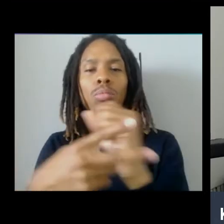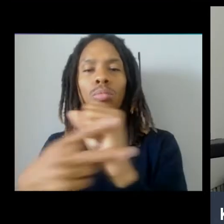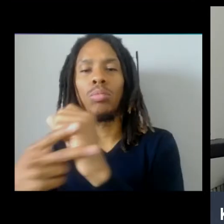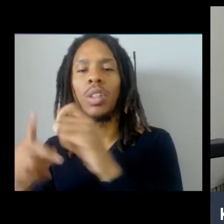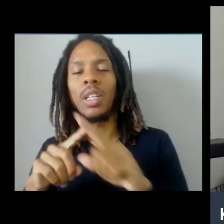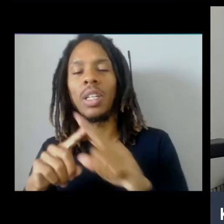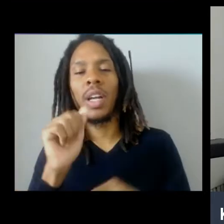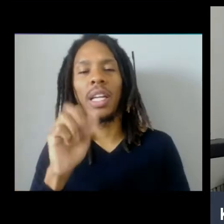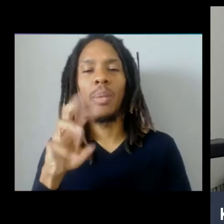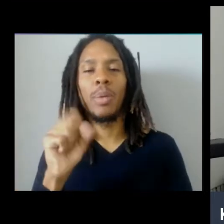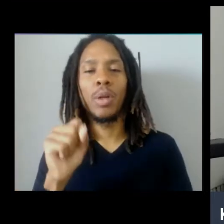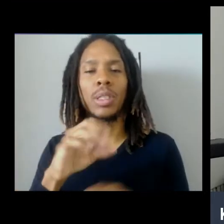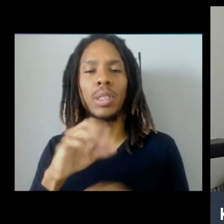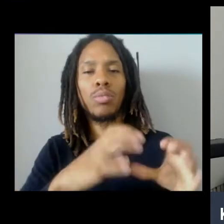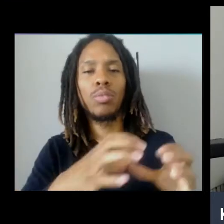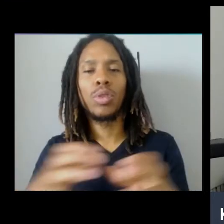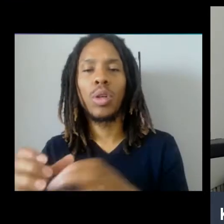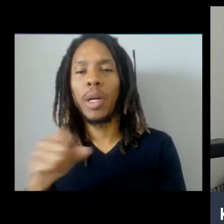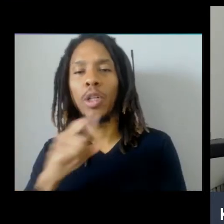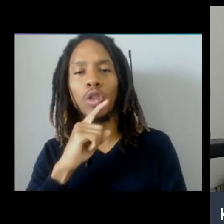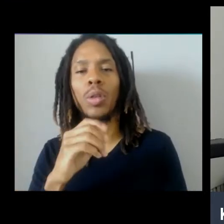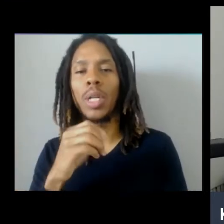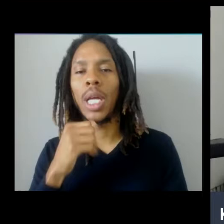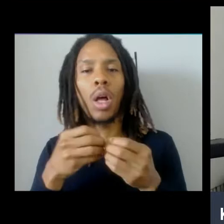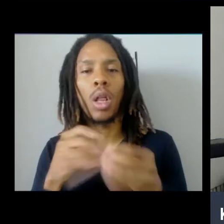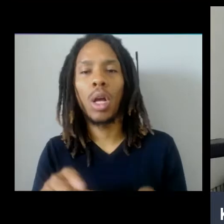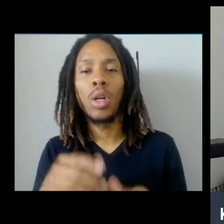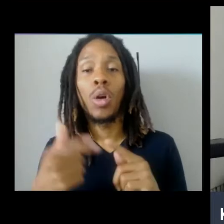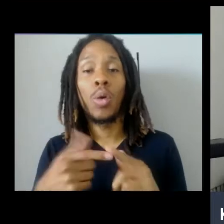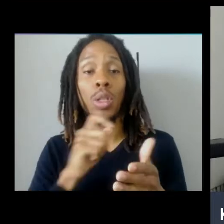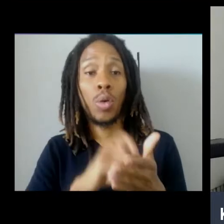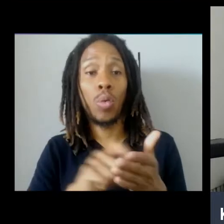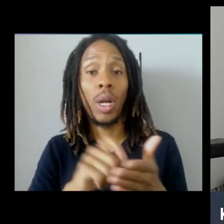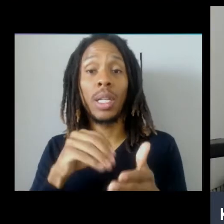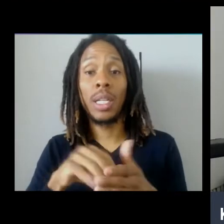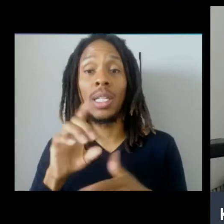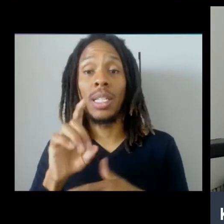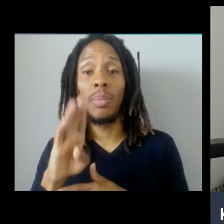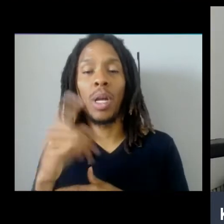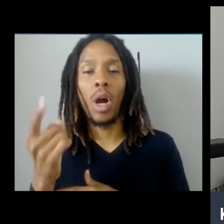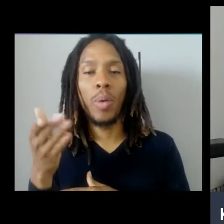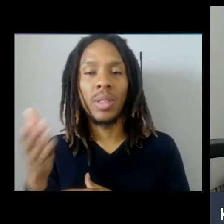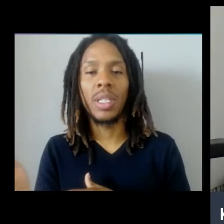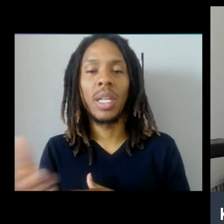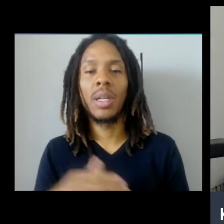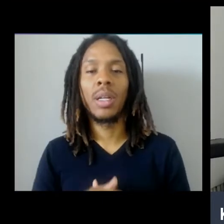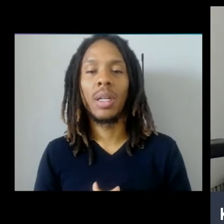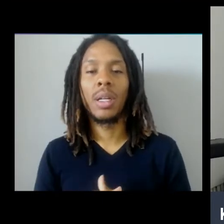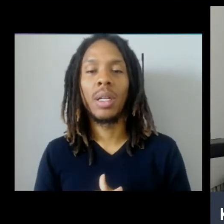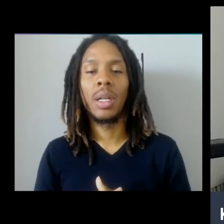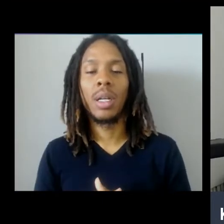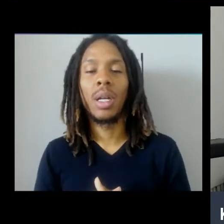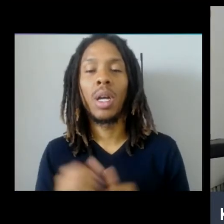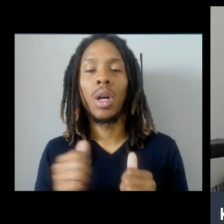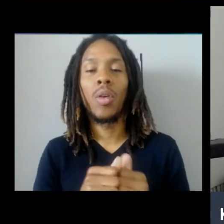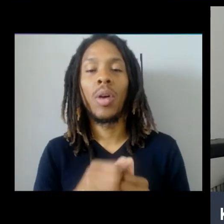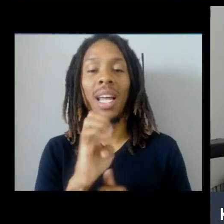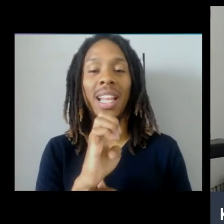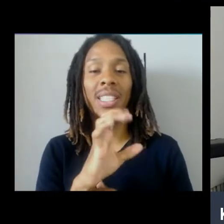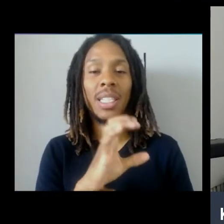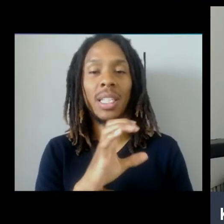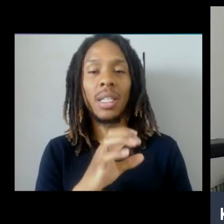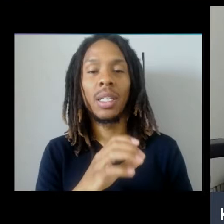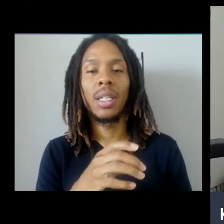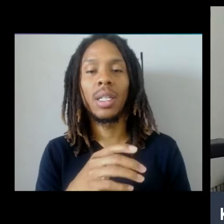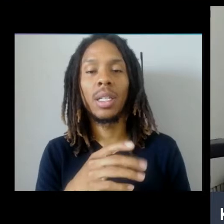make sure that data is not lost. So once written to MemoryDB, the data is always there. Whereas with ElastiCache, it's intended to